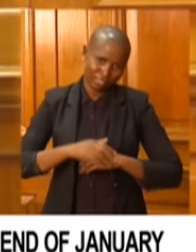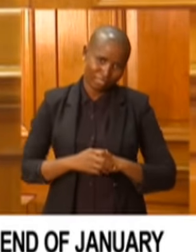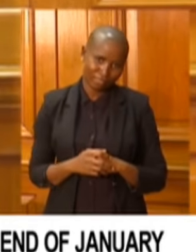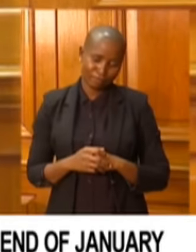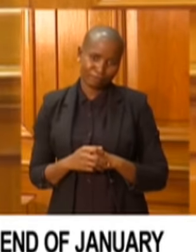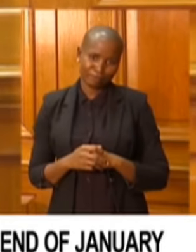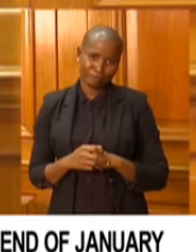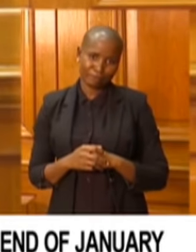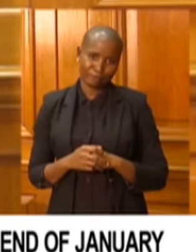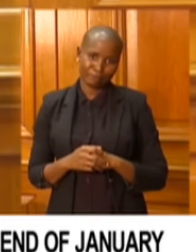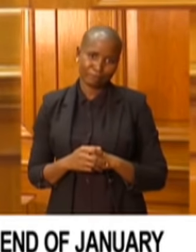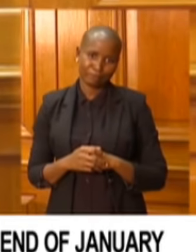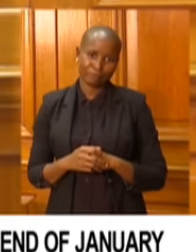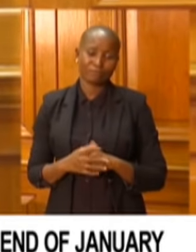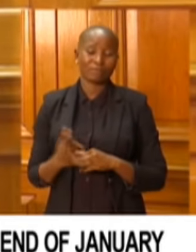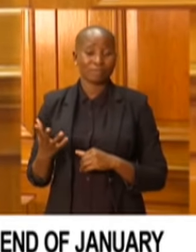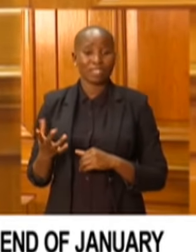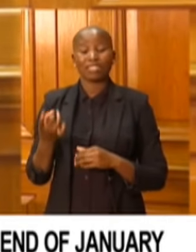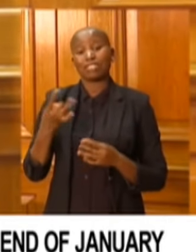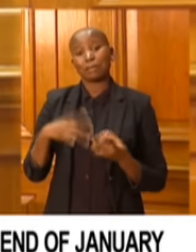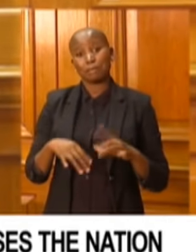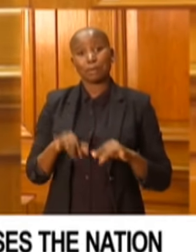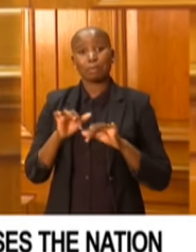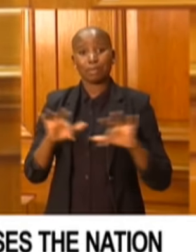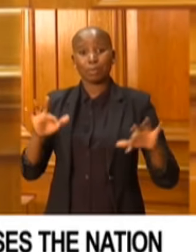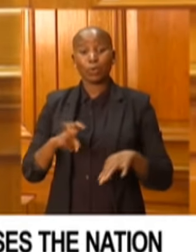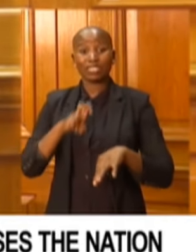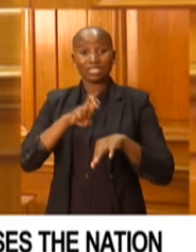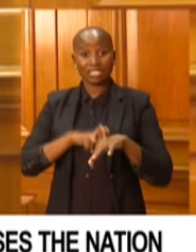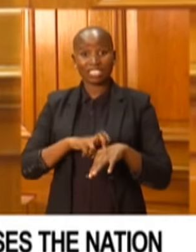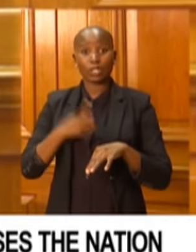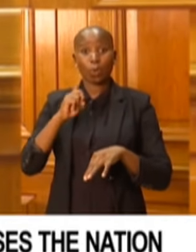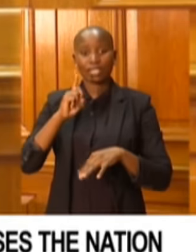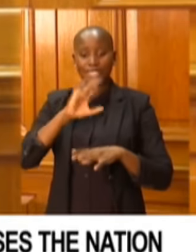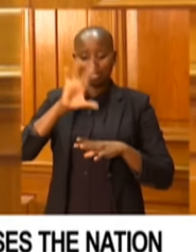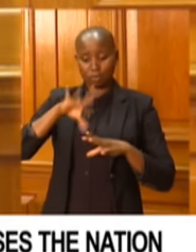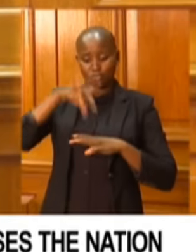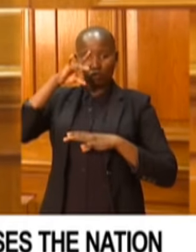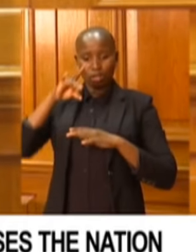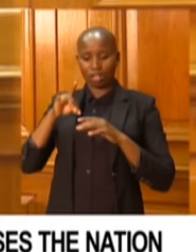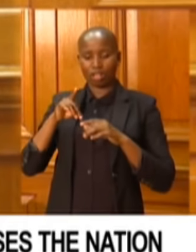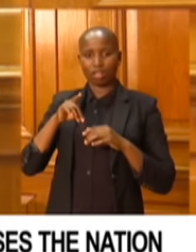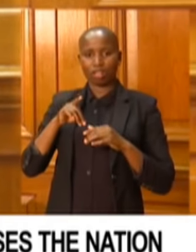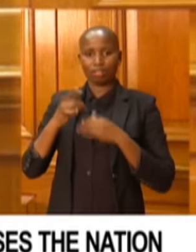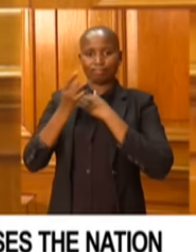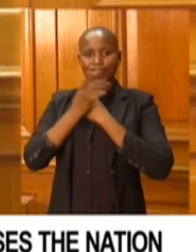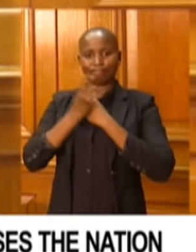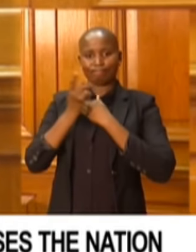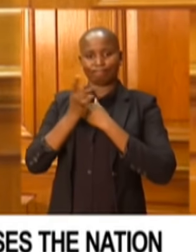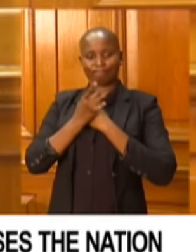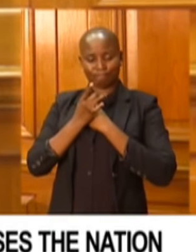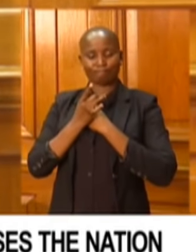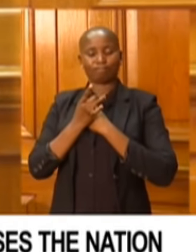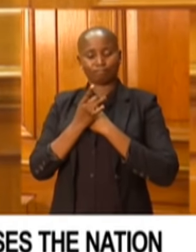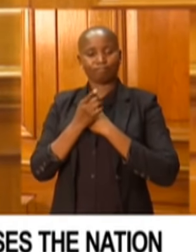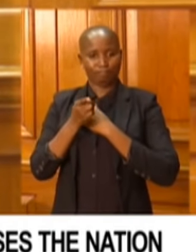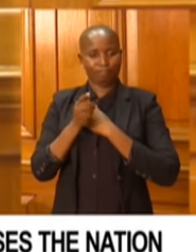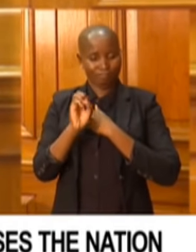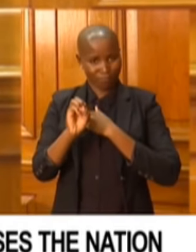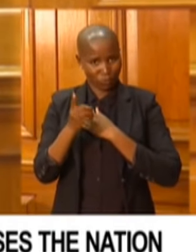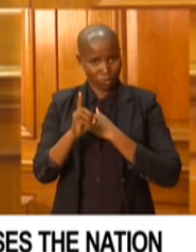time when people need both material and spiritual comfort, it is indeed unfortunate that the